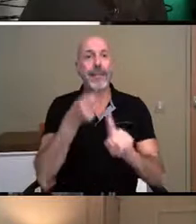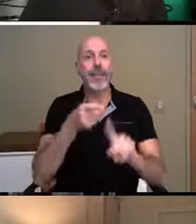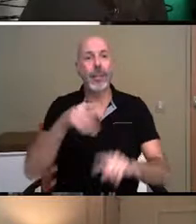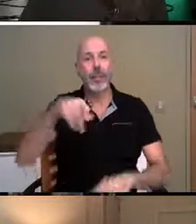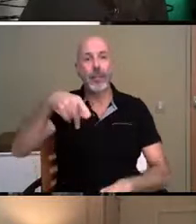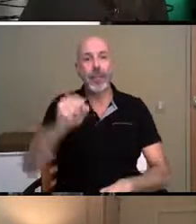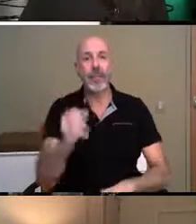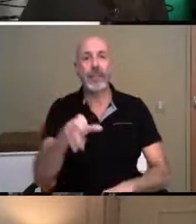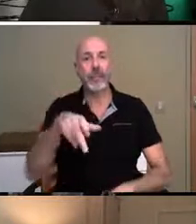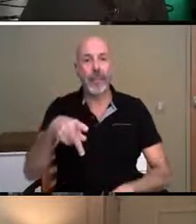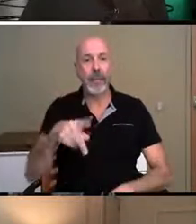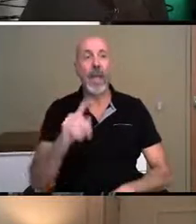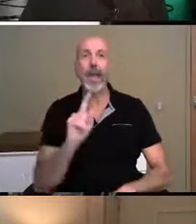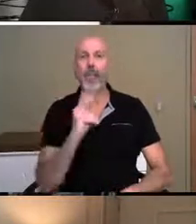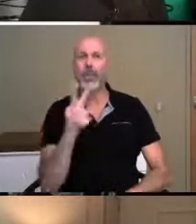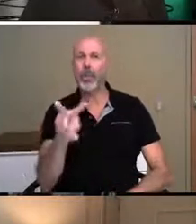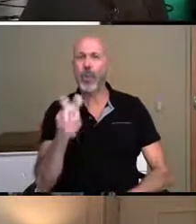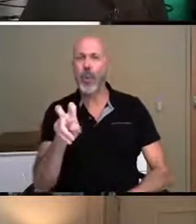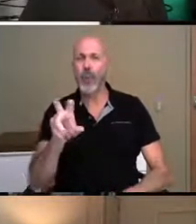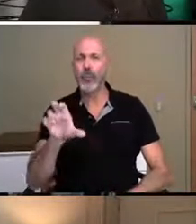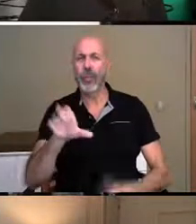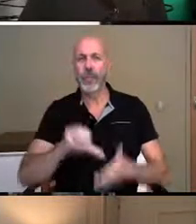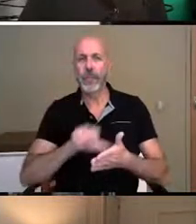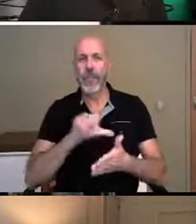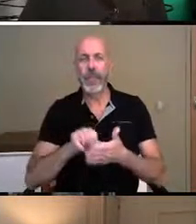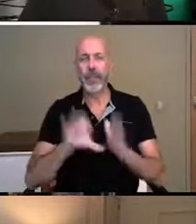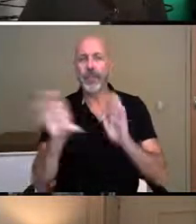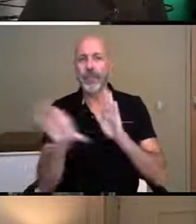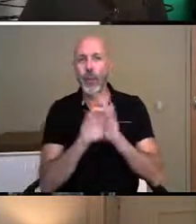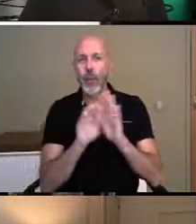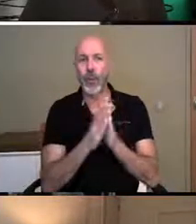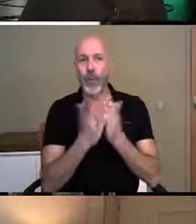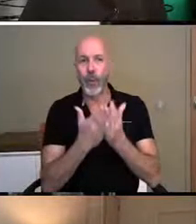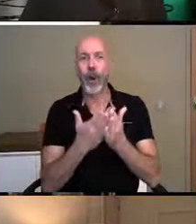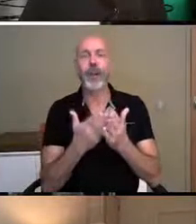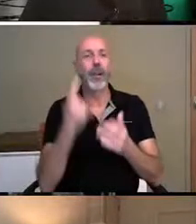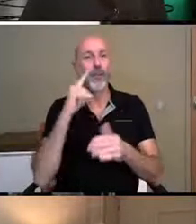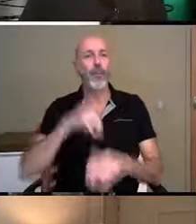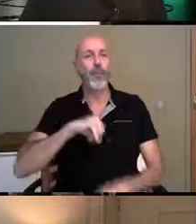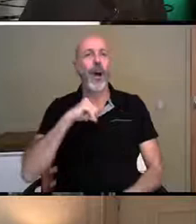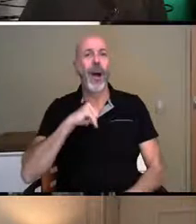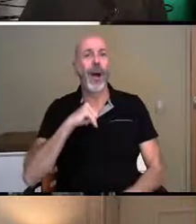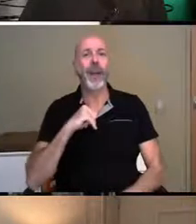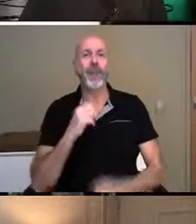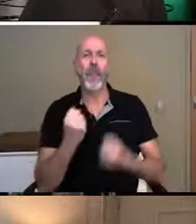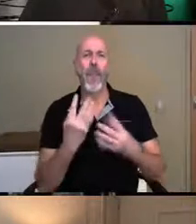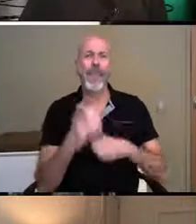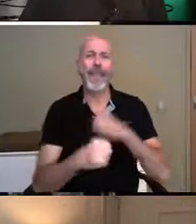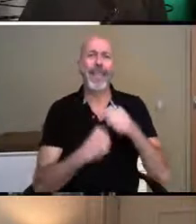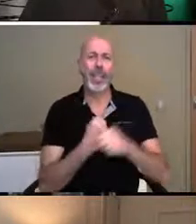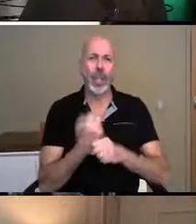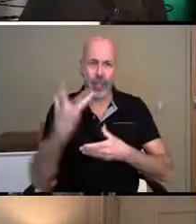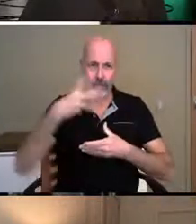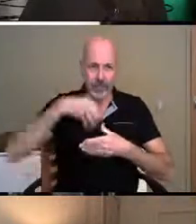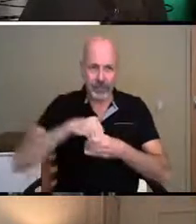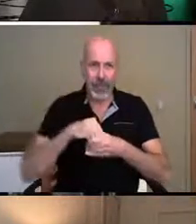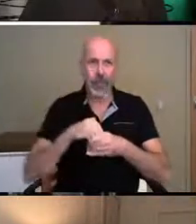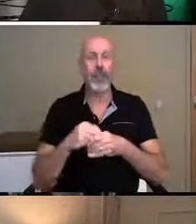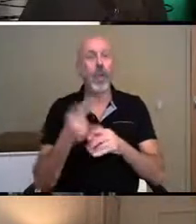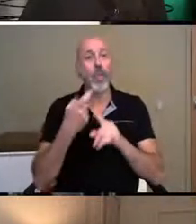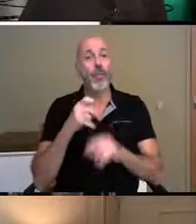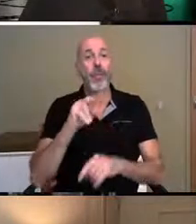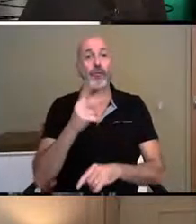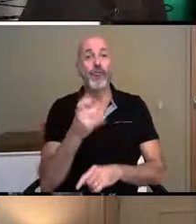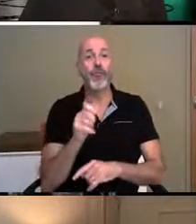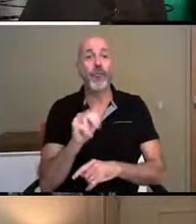photo book of Palm Springs Pride dating back for many years from a celebrated photographer, Ron Williams. And